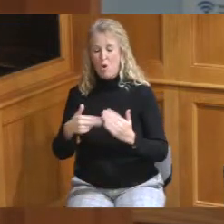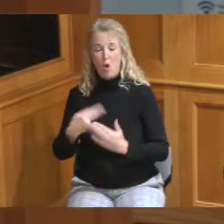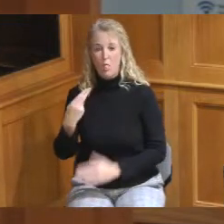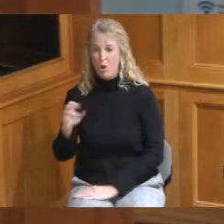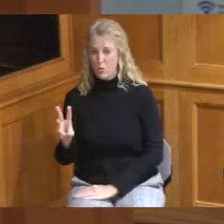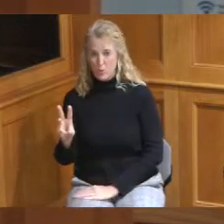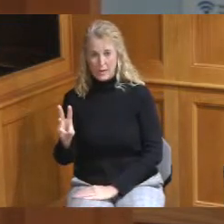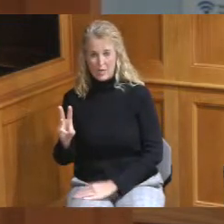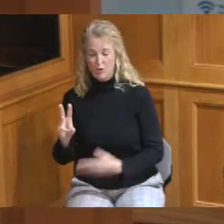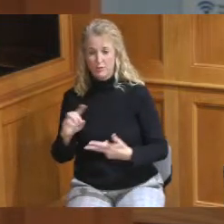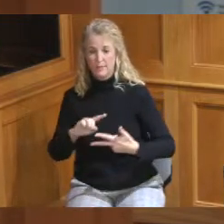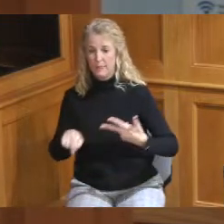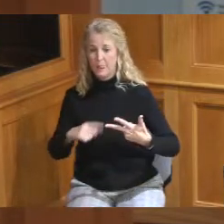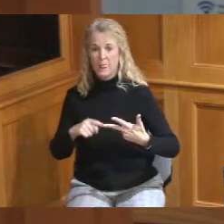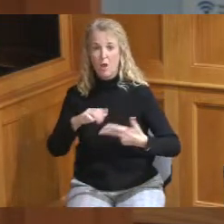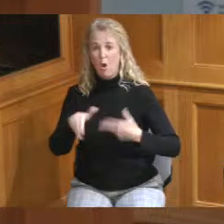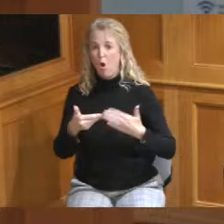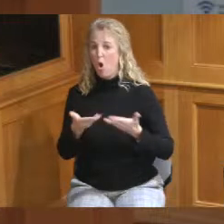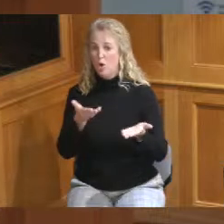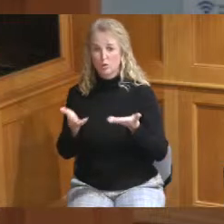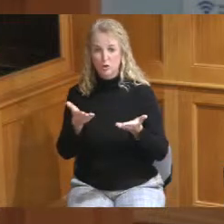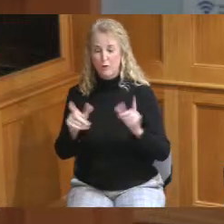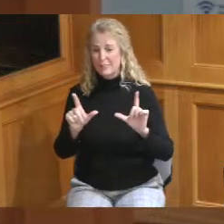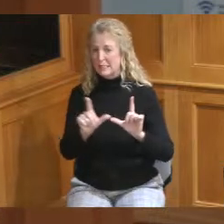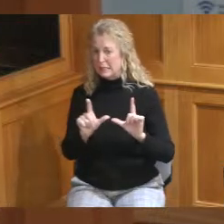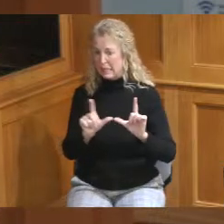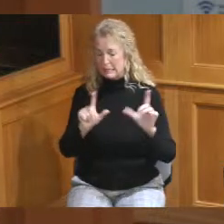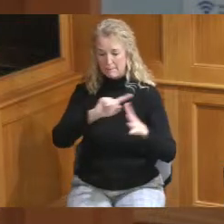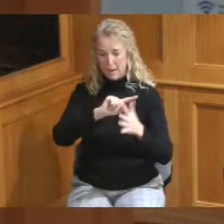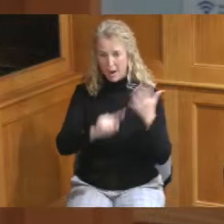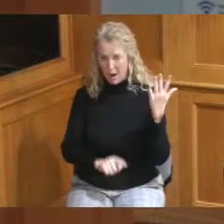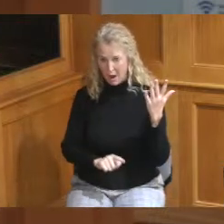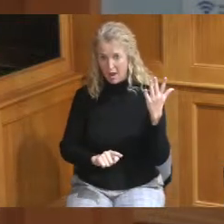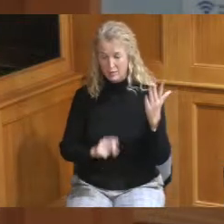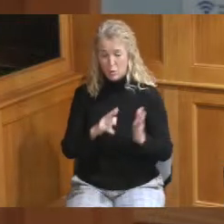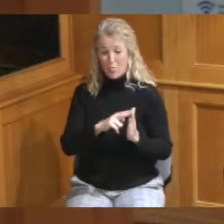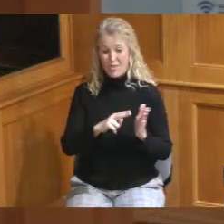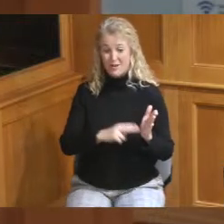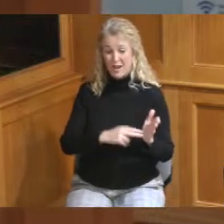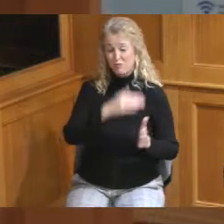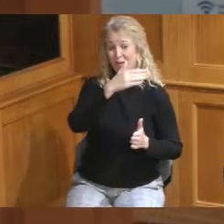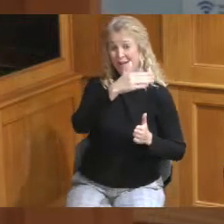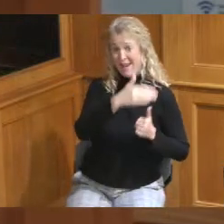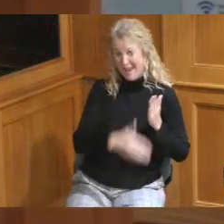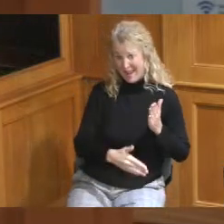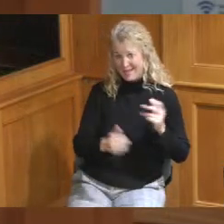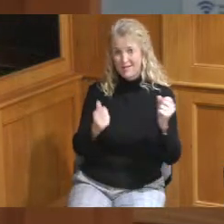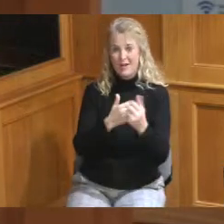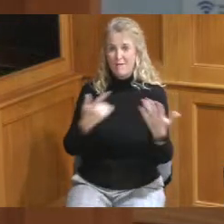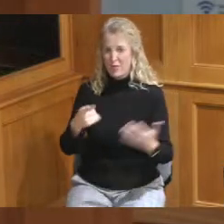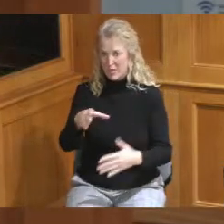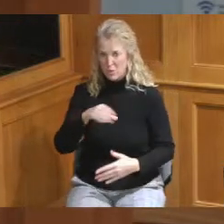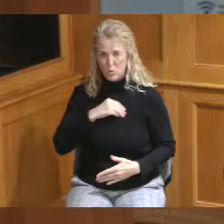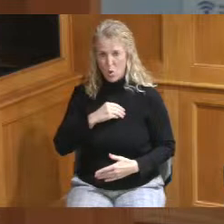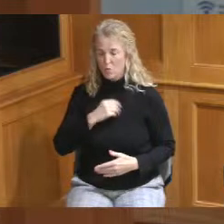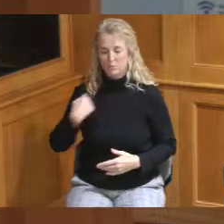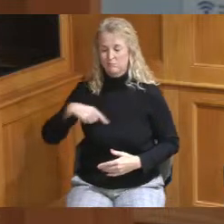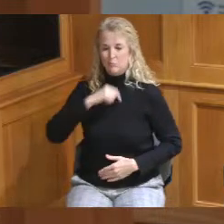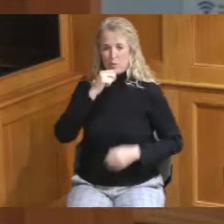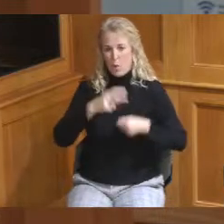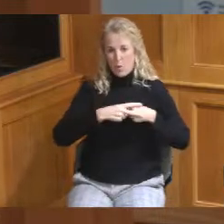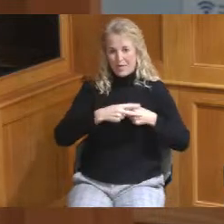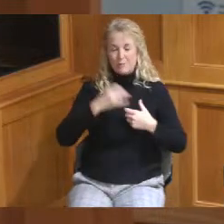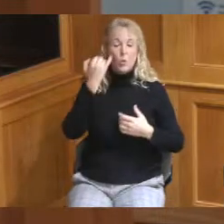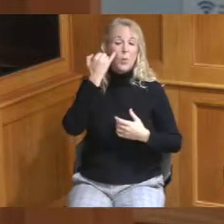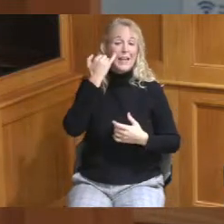and services, devices, et cetera, at the end of the contracted period. So we don't keep, like, if in